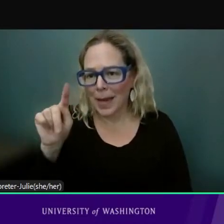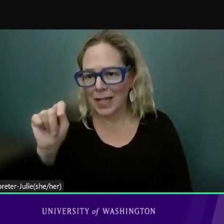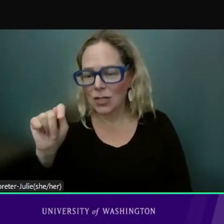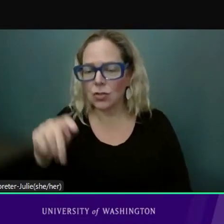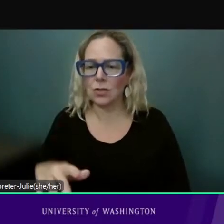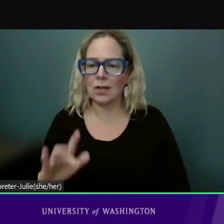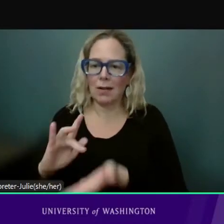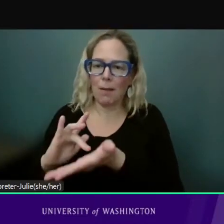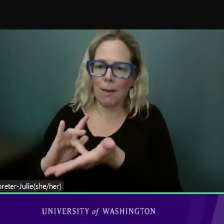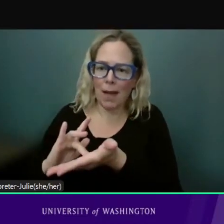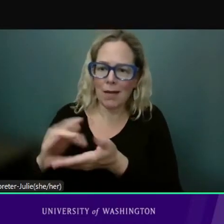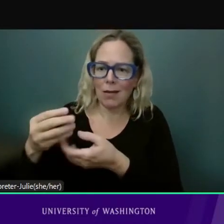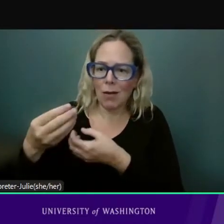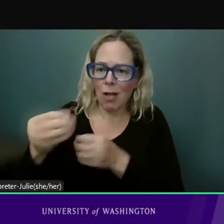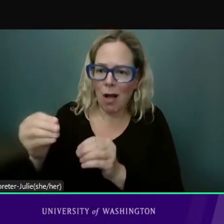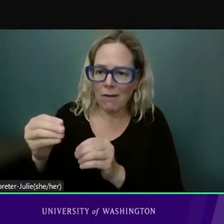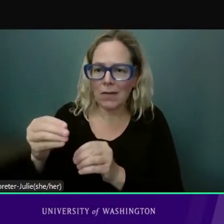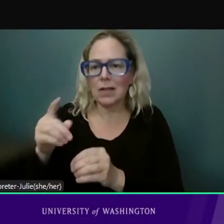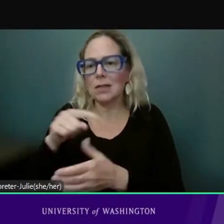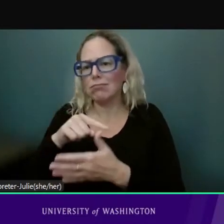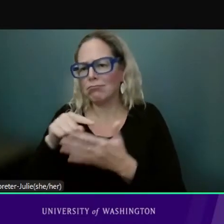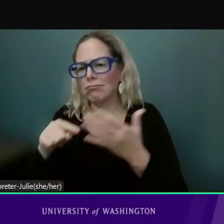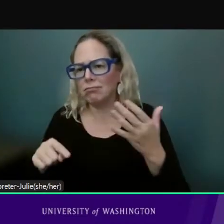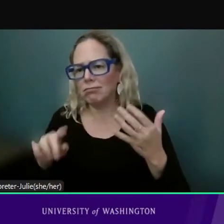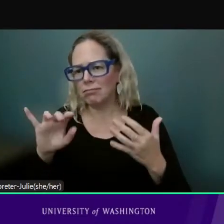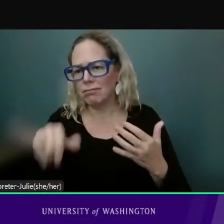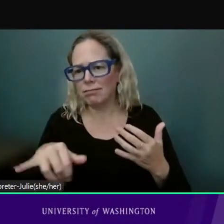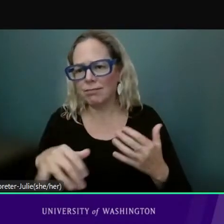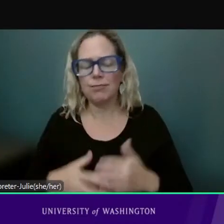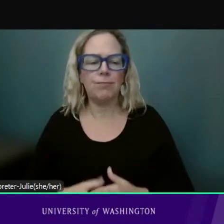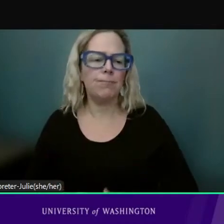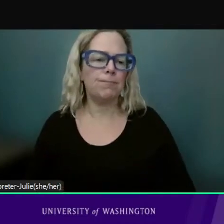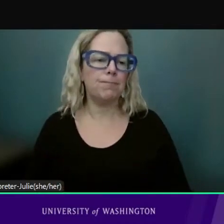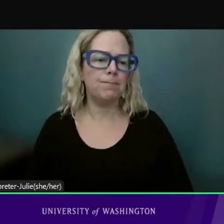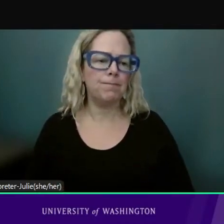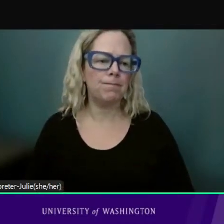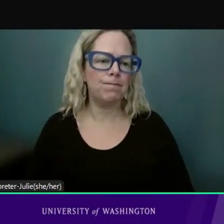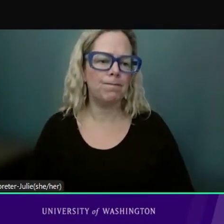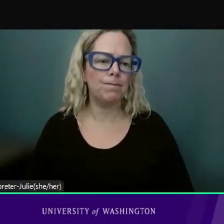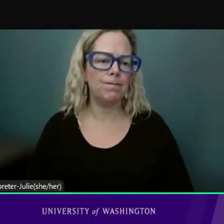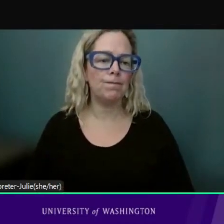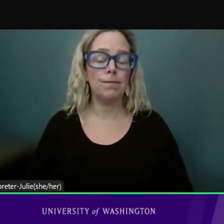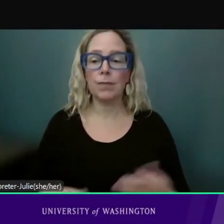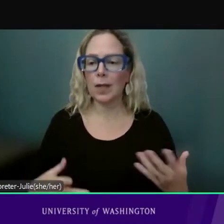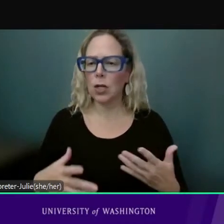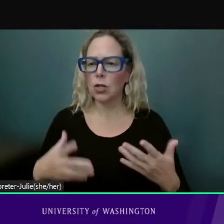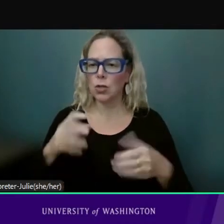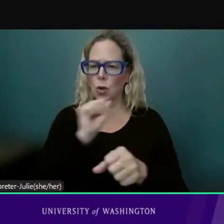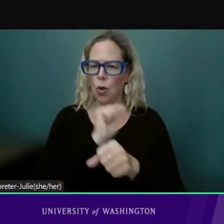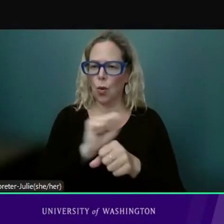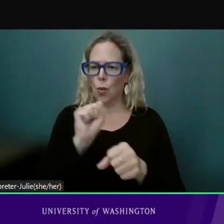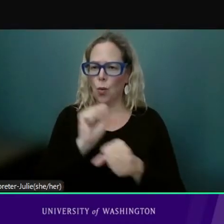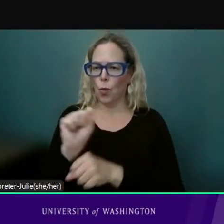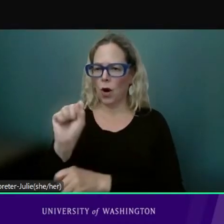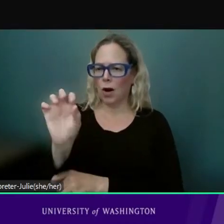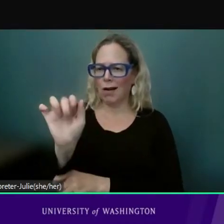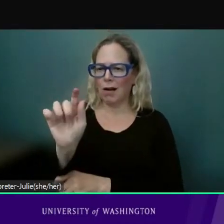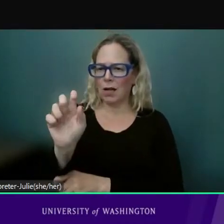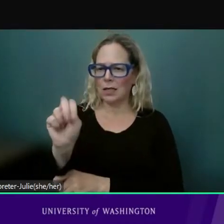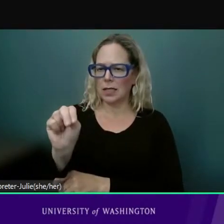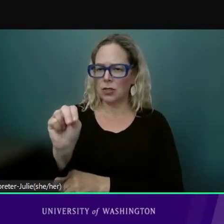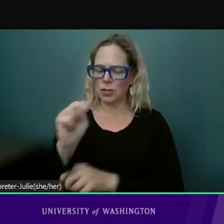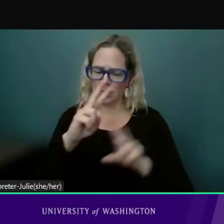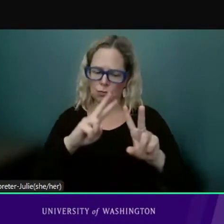of different types. Next slide. So to examine work conditions, we used variables